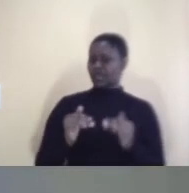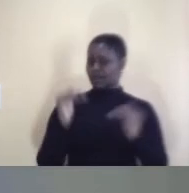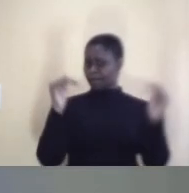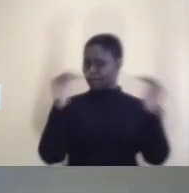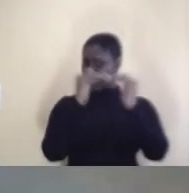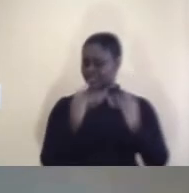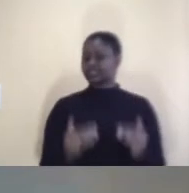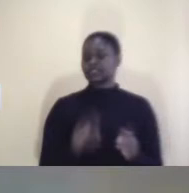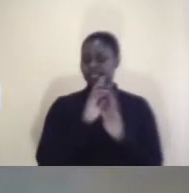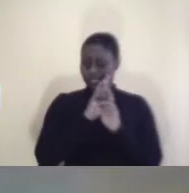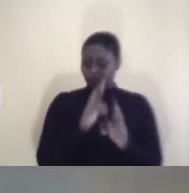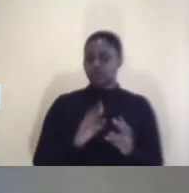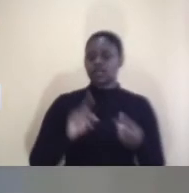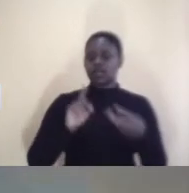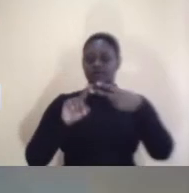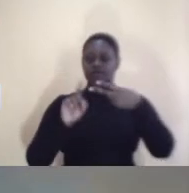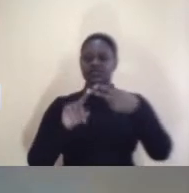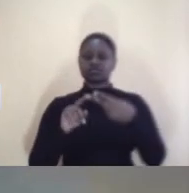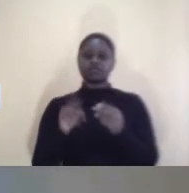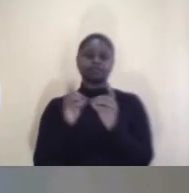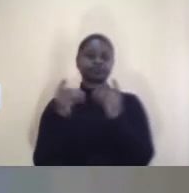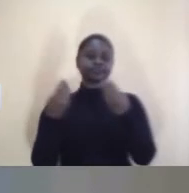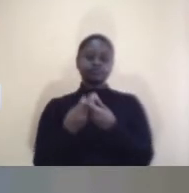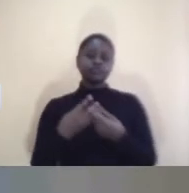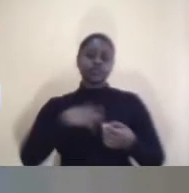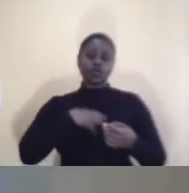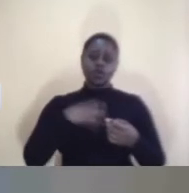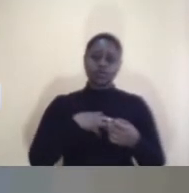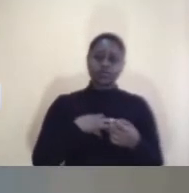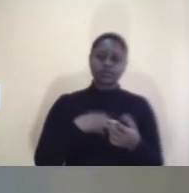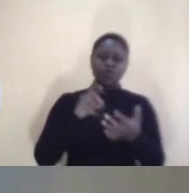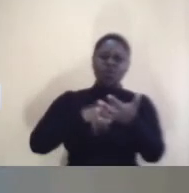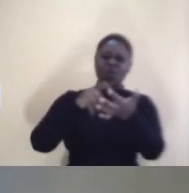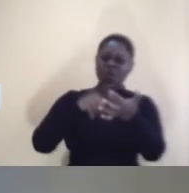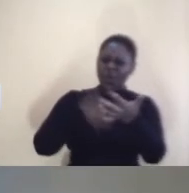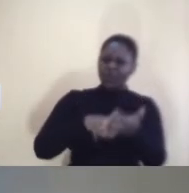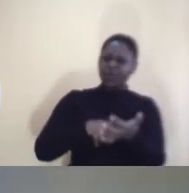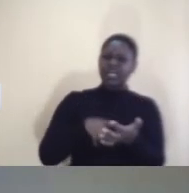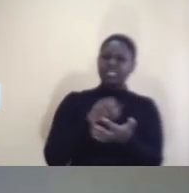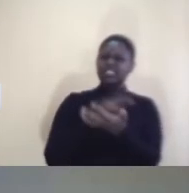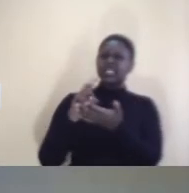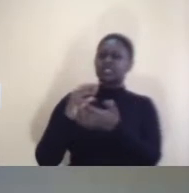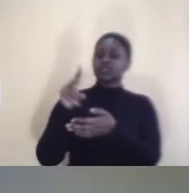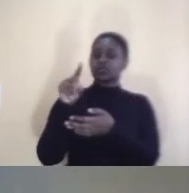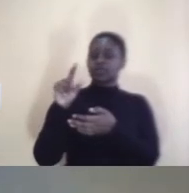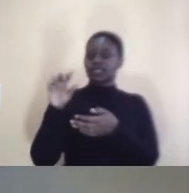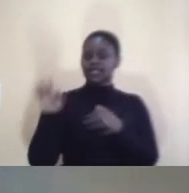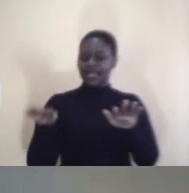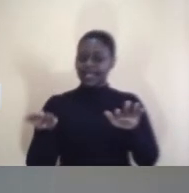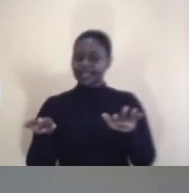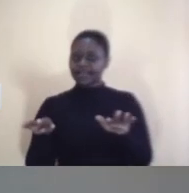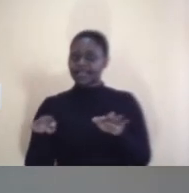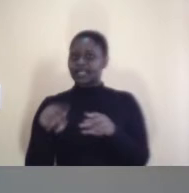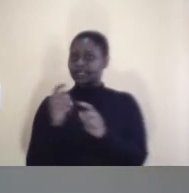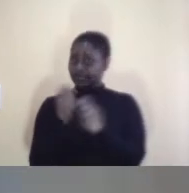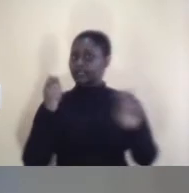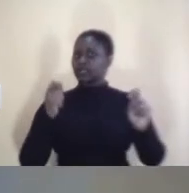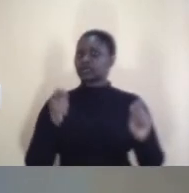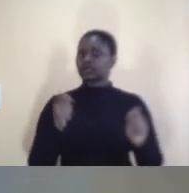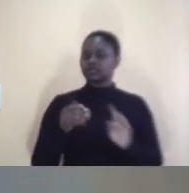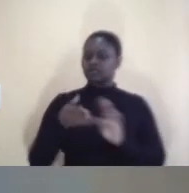past. Secondly, the department owns 329 tractors. Of these, 37%